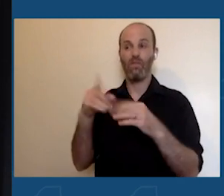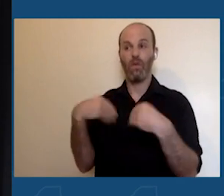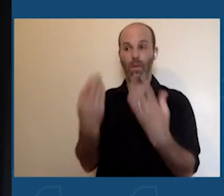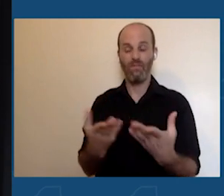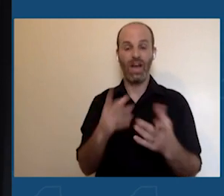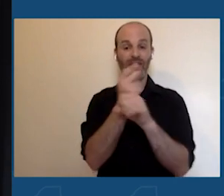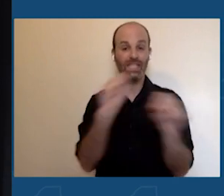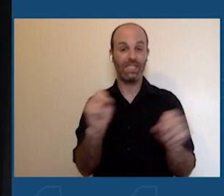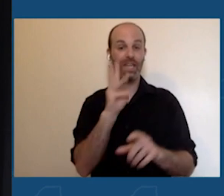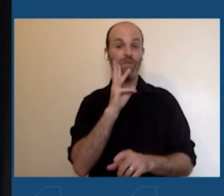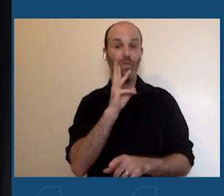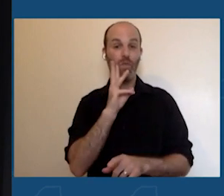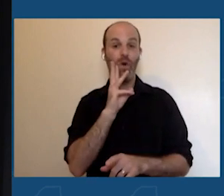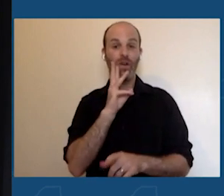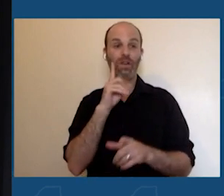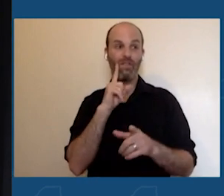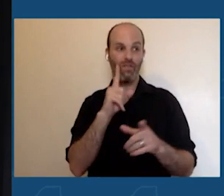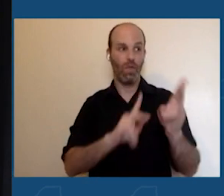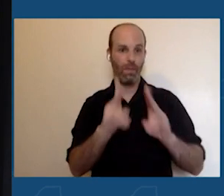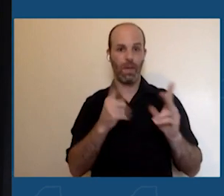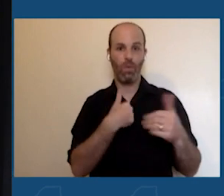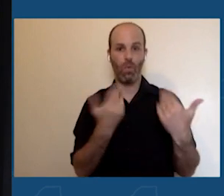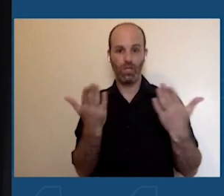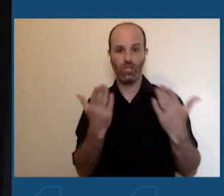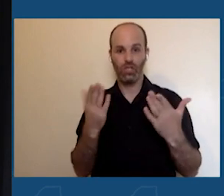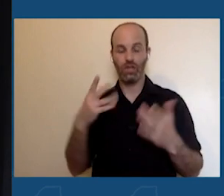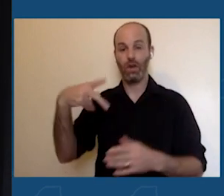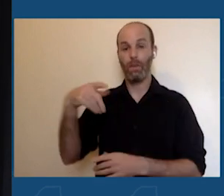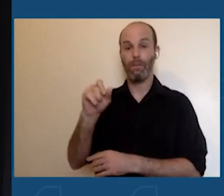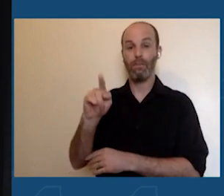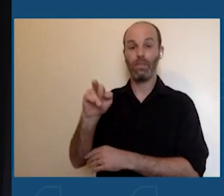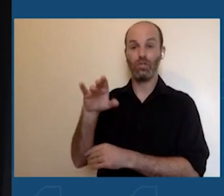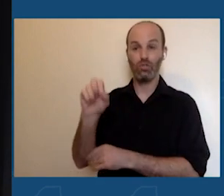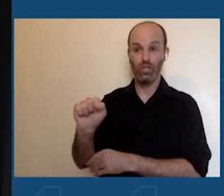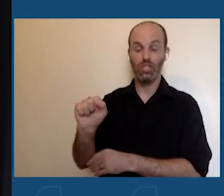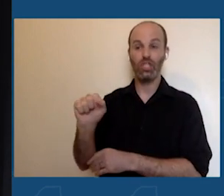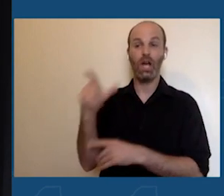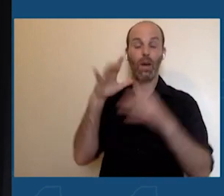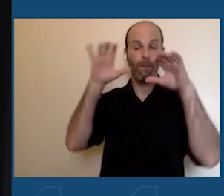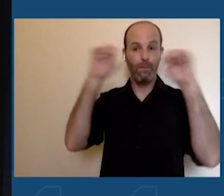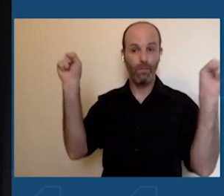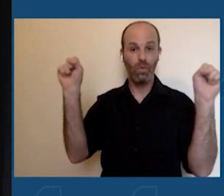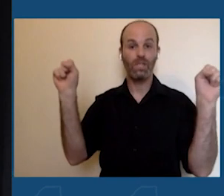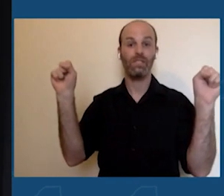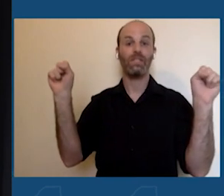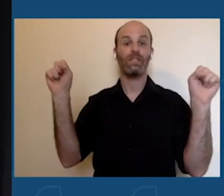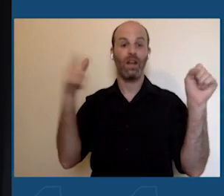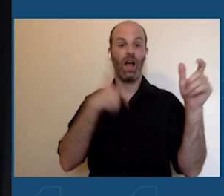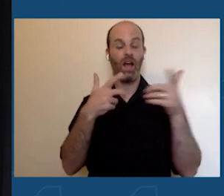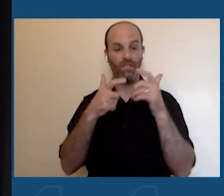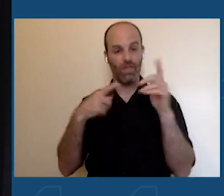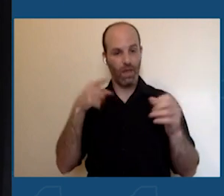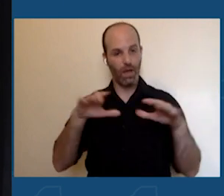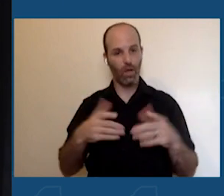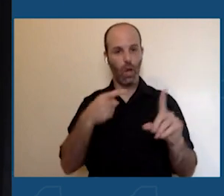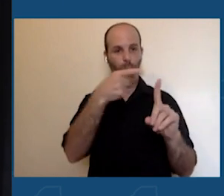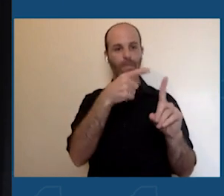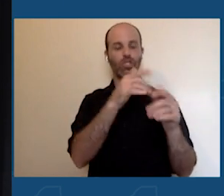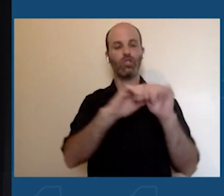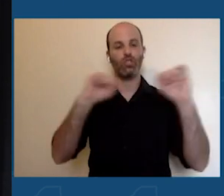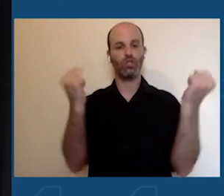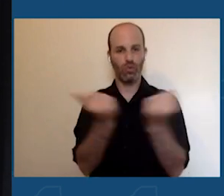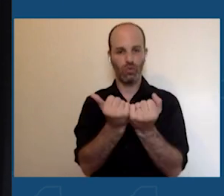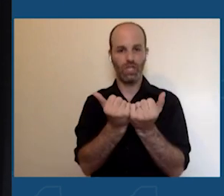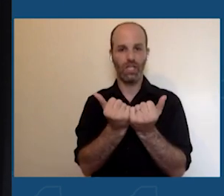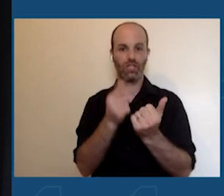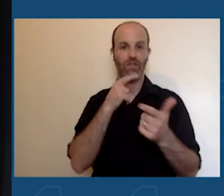first is Patricia Peterson, President of the Nassau-Suffolk Drinking Water Commissioners Association. Welcome.